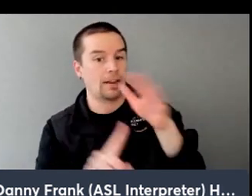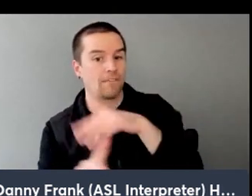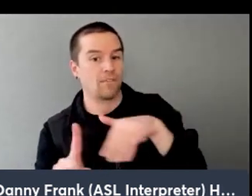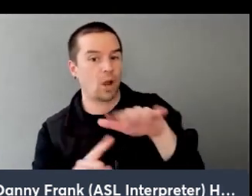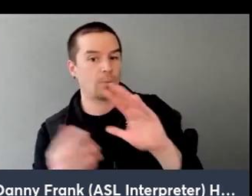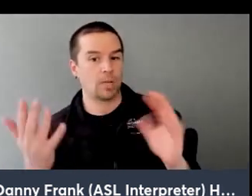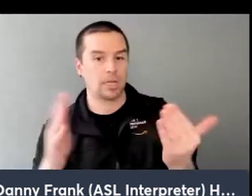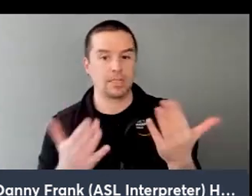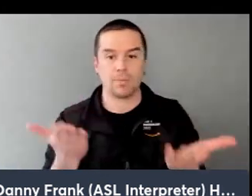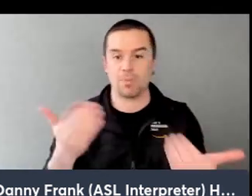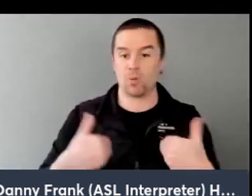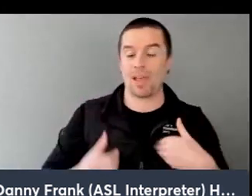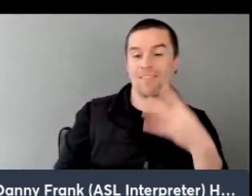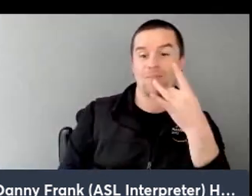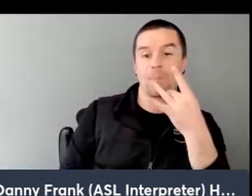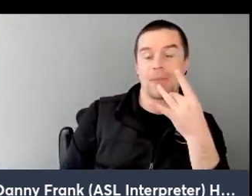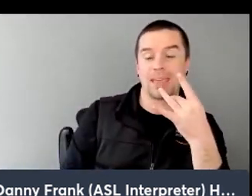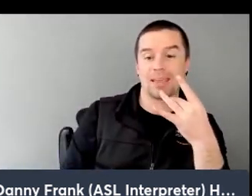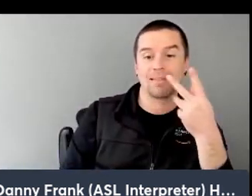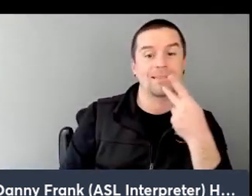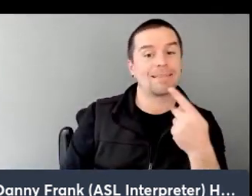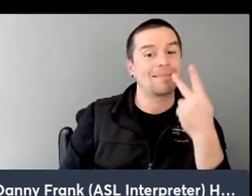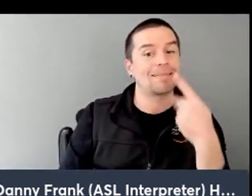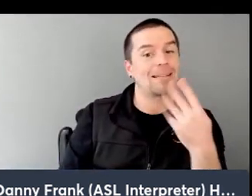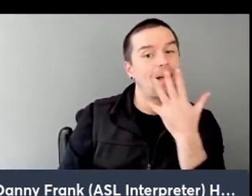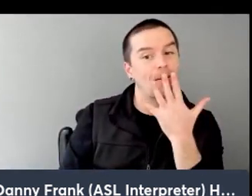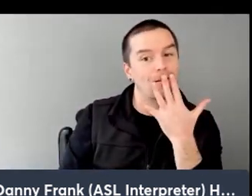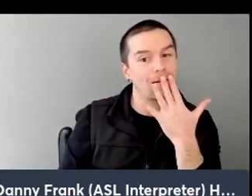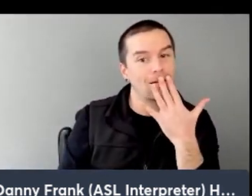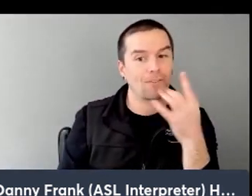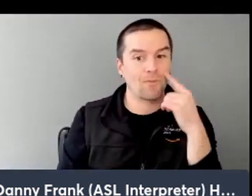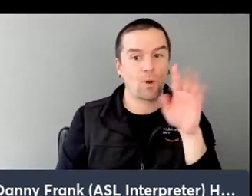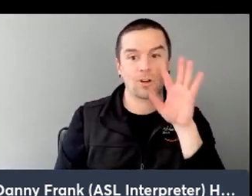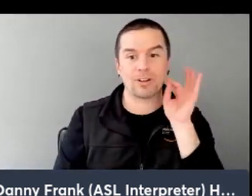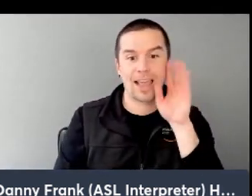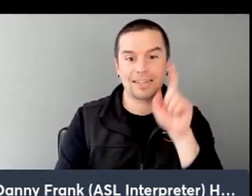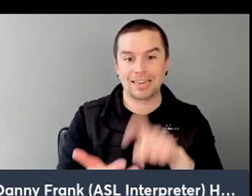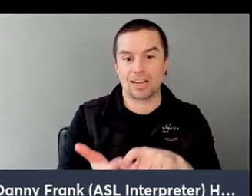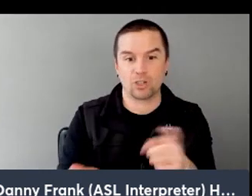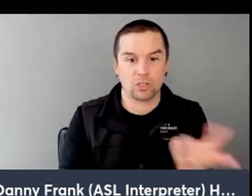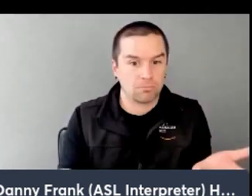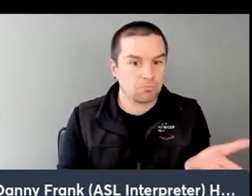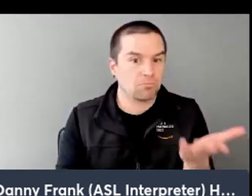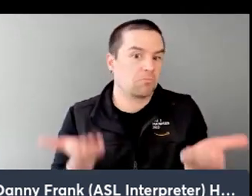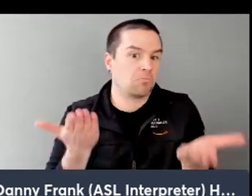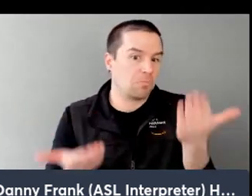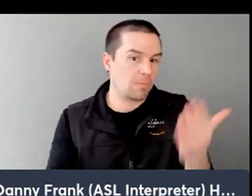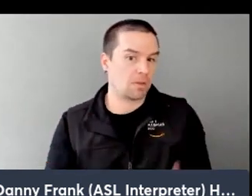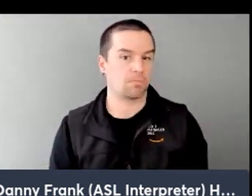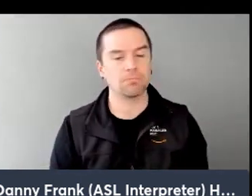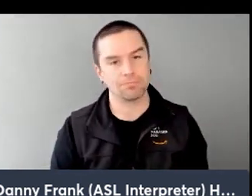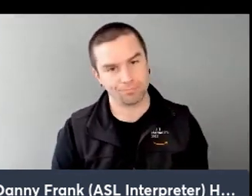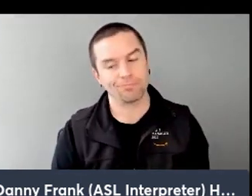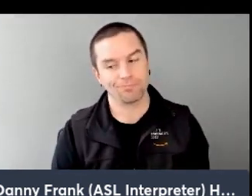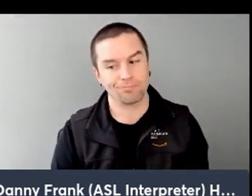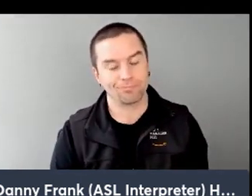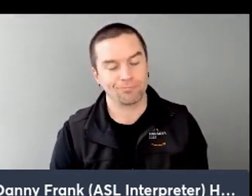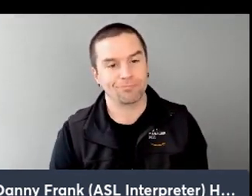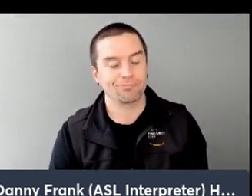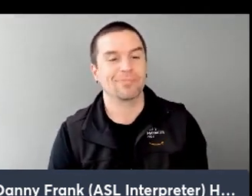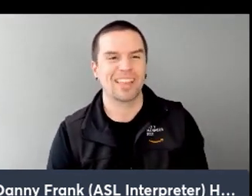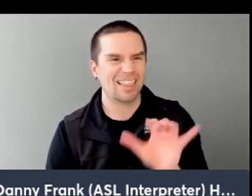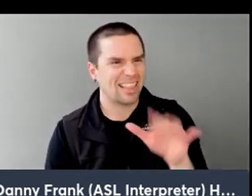Who knows? Who knows? That's true. Yeah, that's fascinating, actually. I mean, and it makes a lot of sense